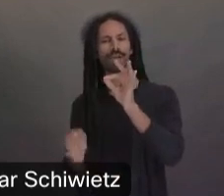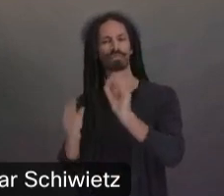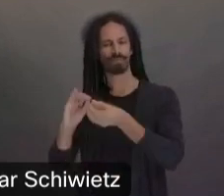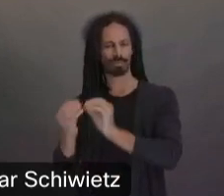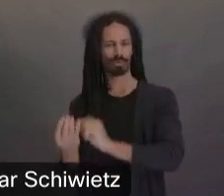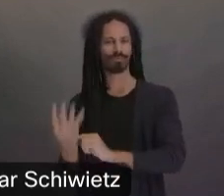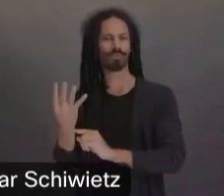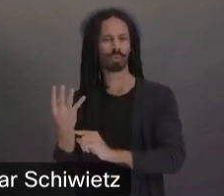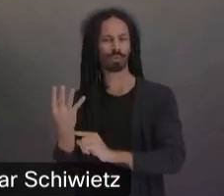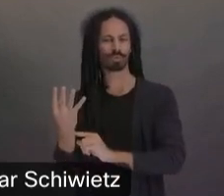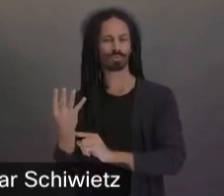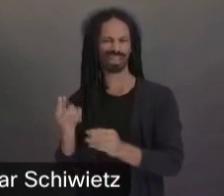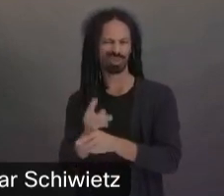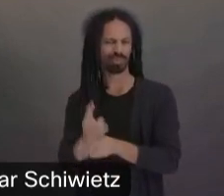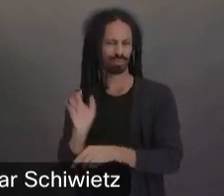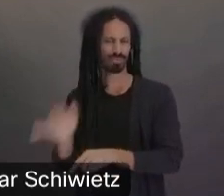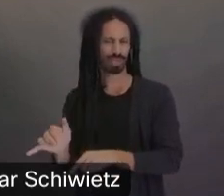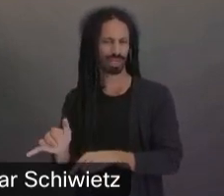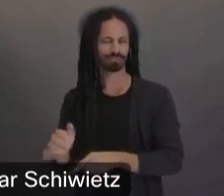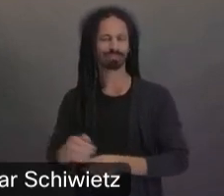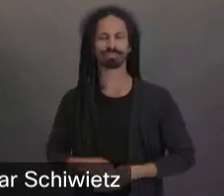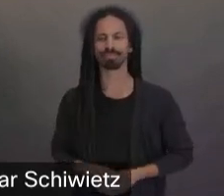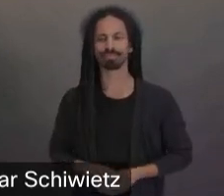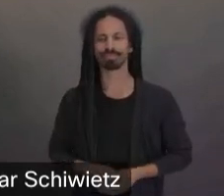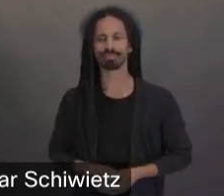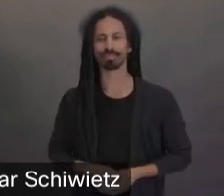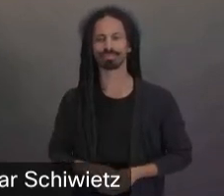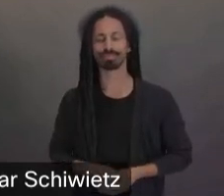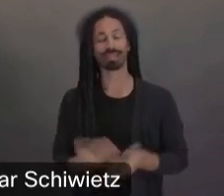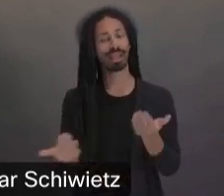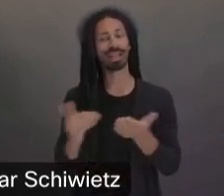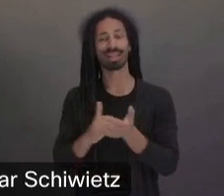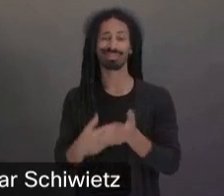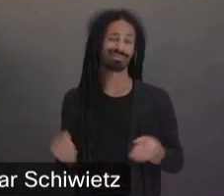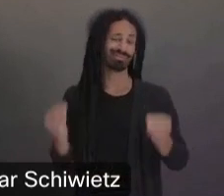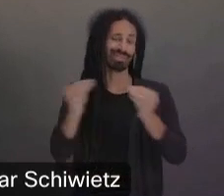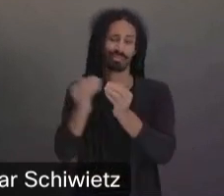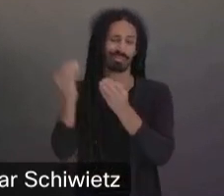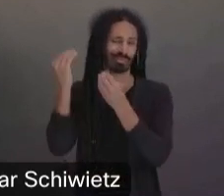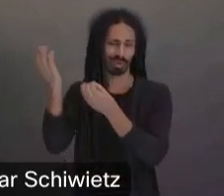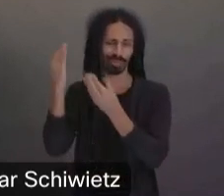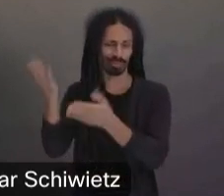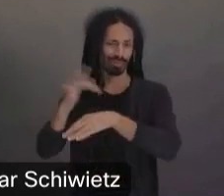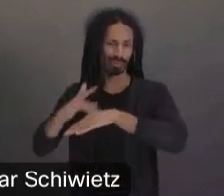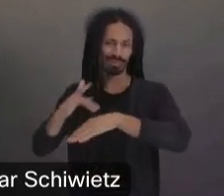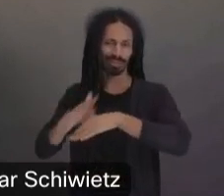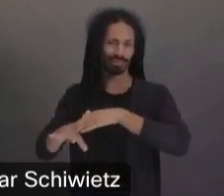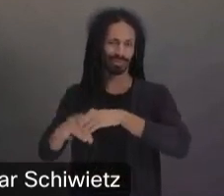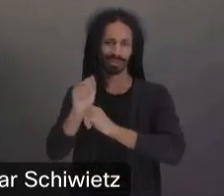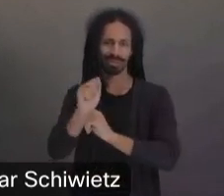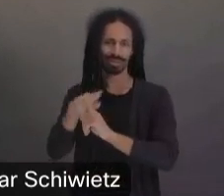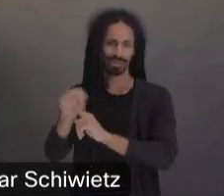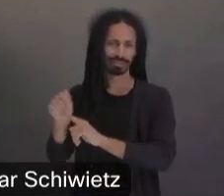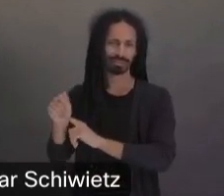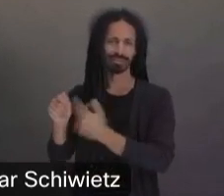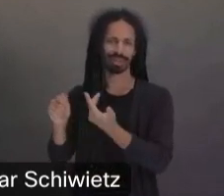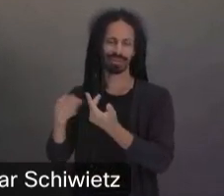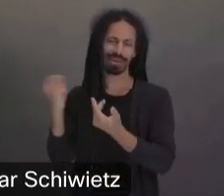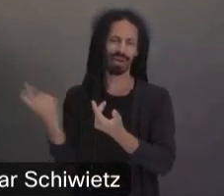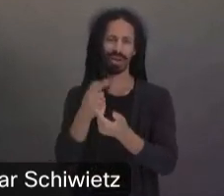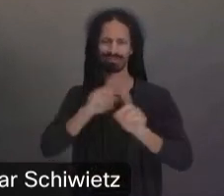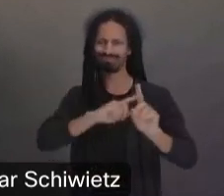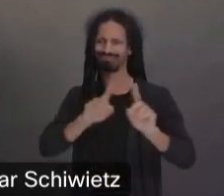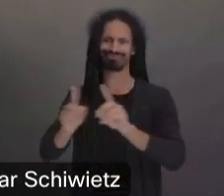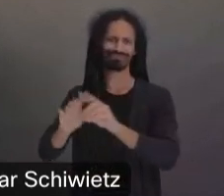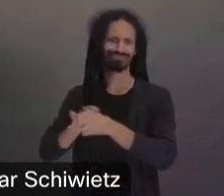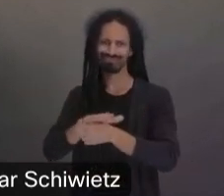number. Again, there's more information on various location elements, so you can